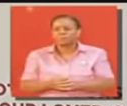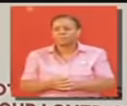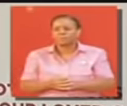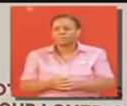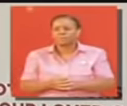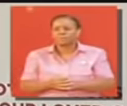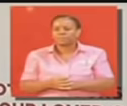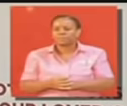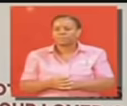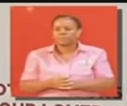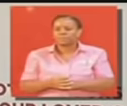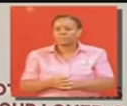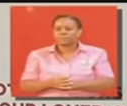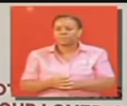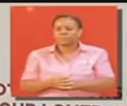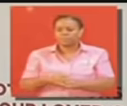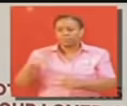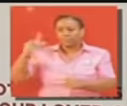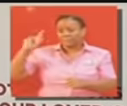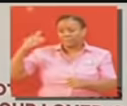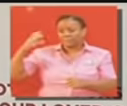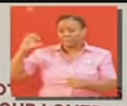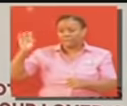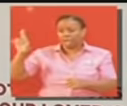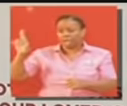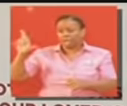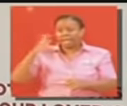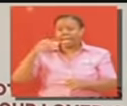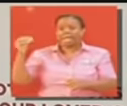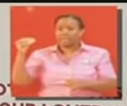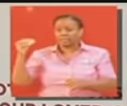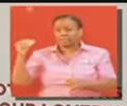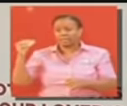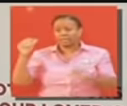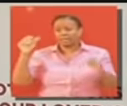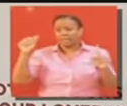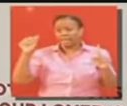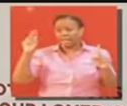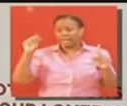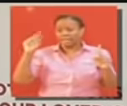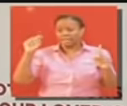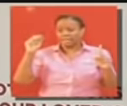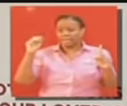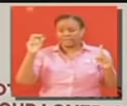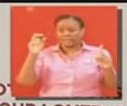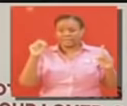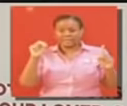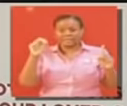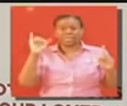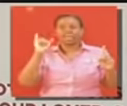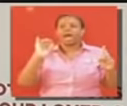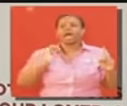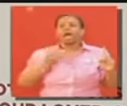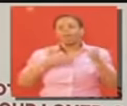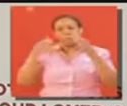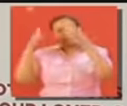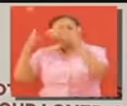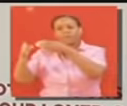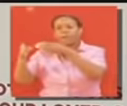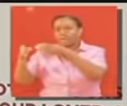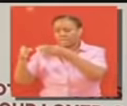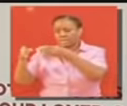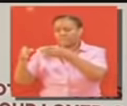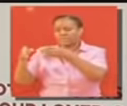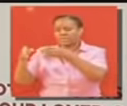antigen testing are where the focus is, and antibody testing will be evaluated, validated, and then brought on stream